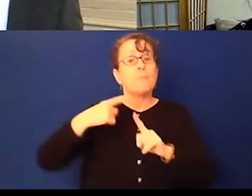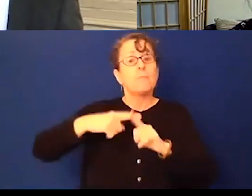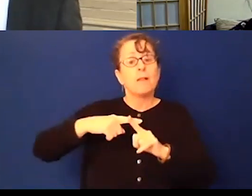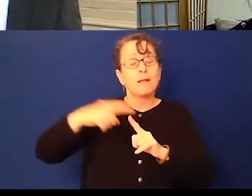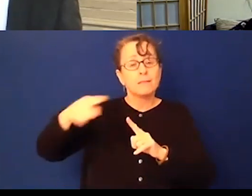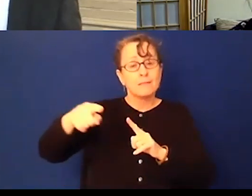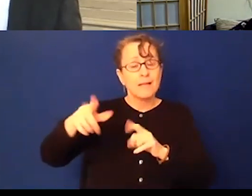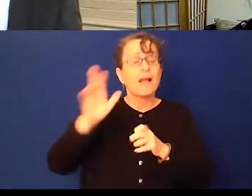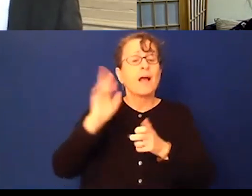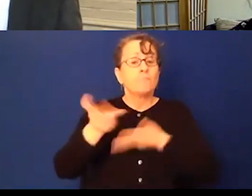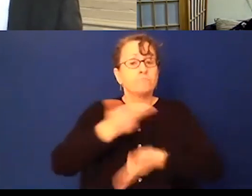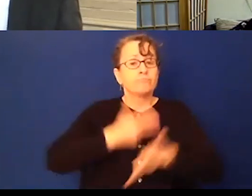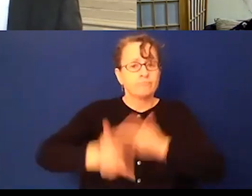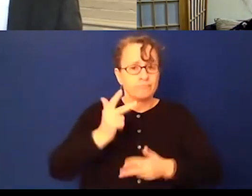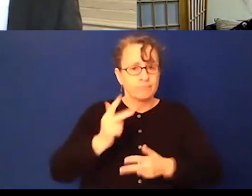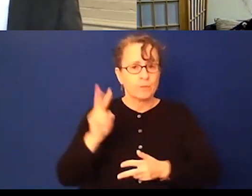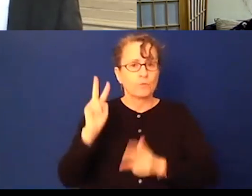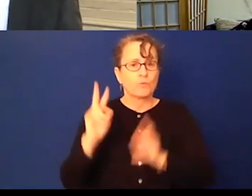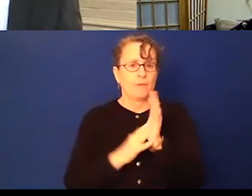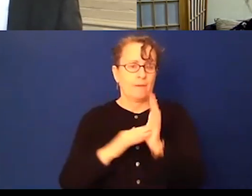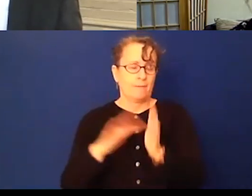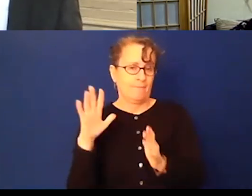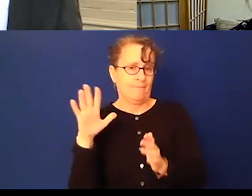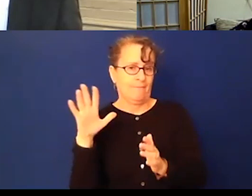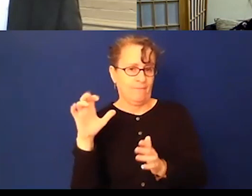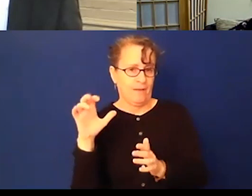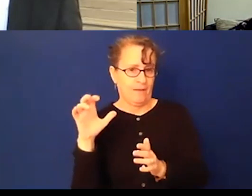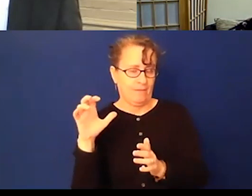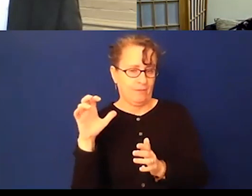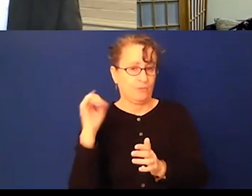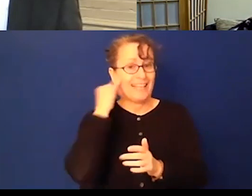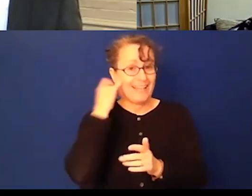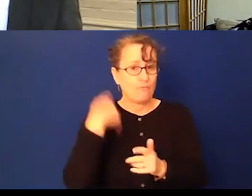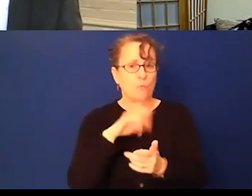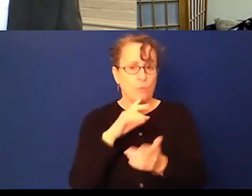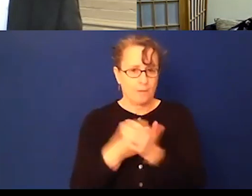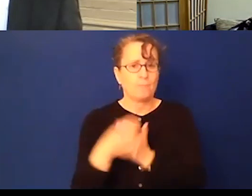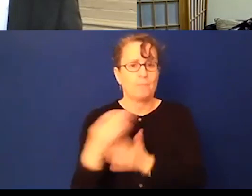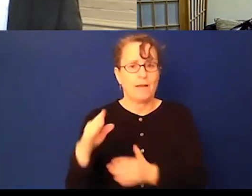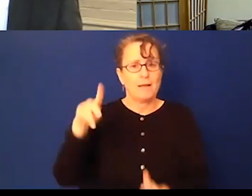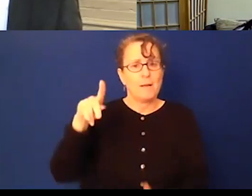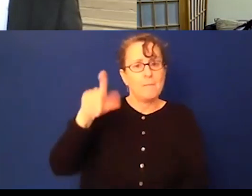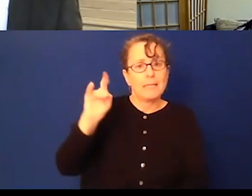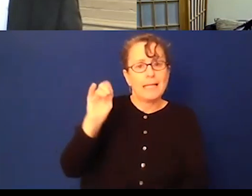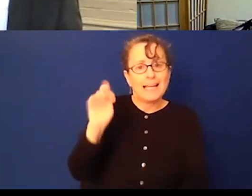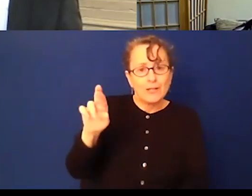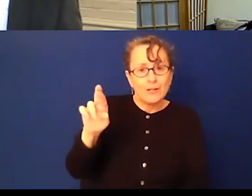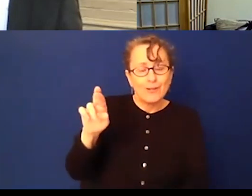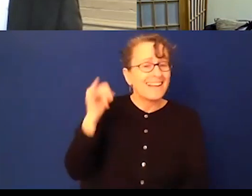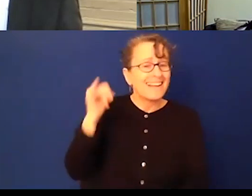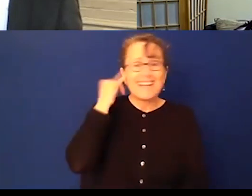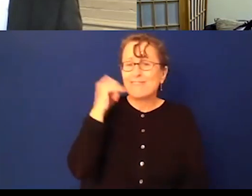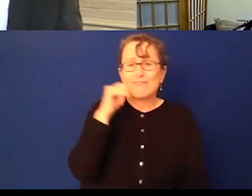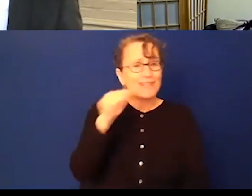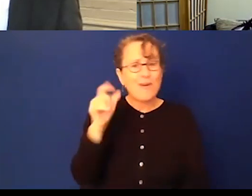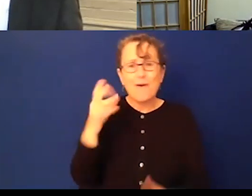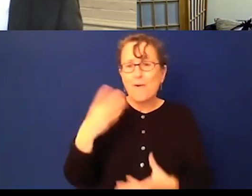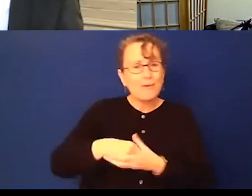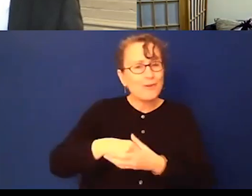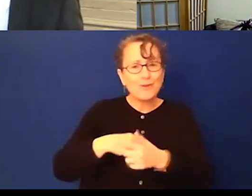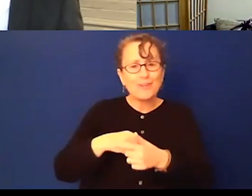in trade if we purchase the planer. If we don't, the trade drops. So the net difference